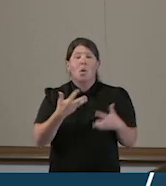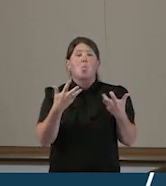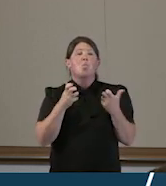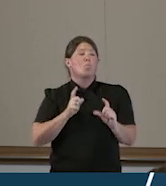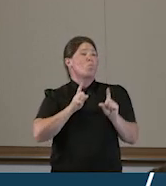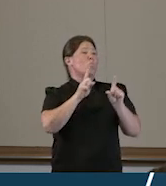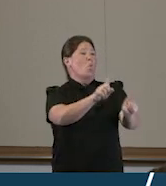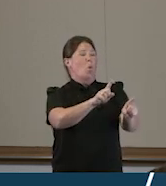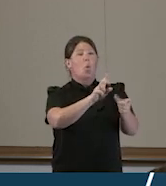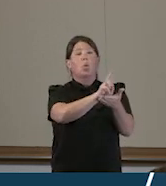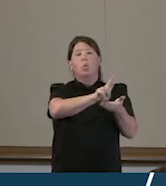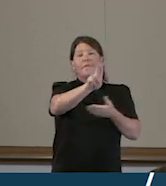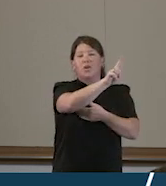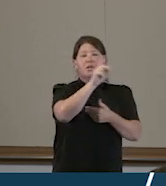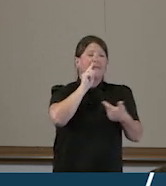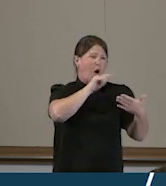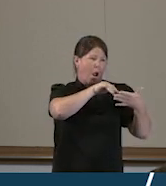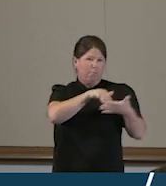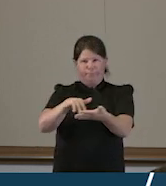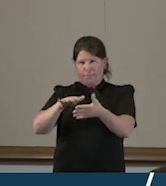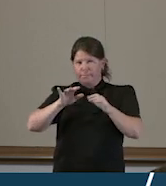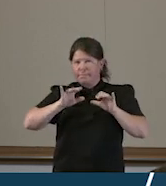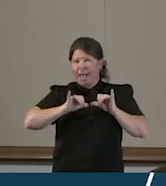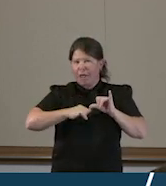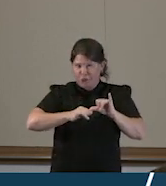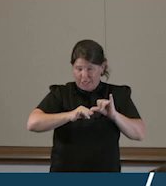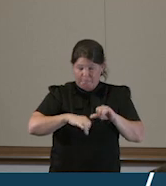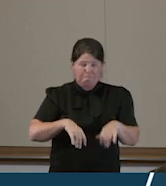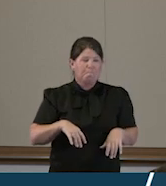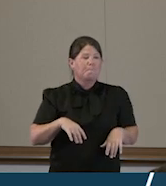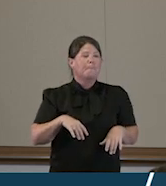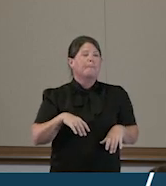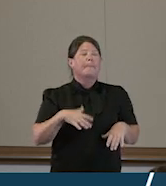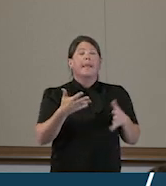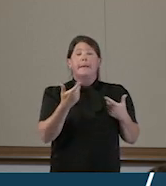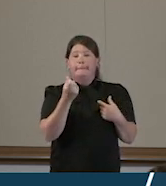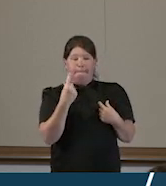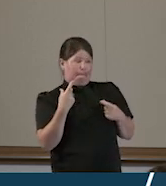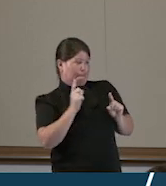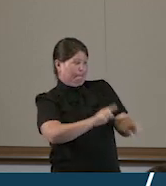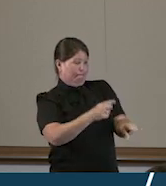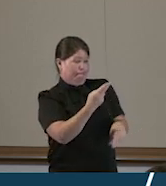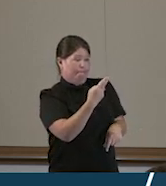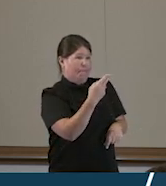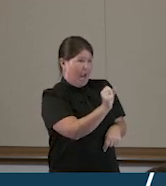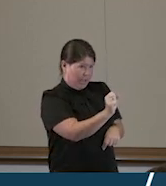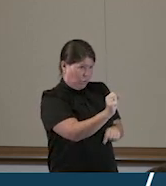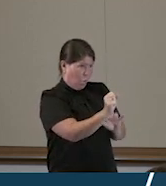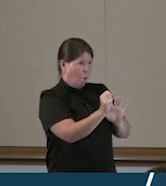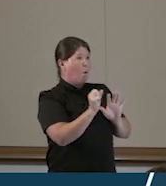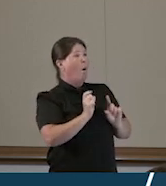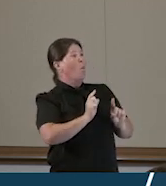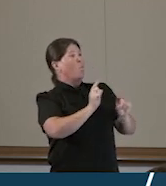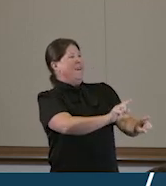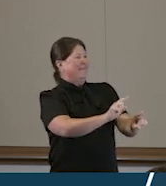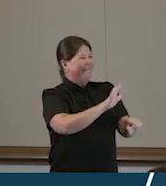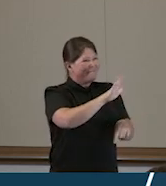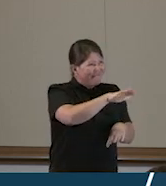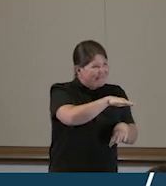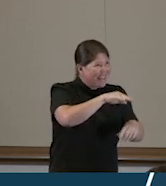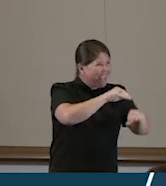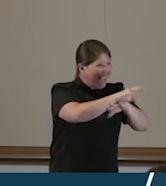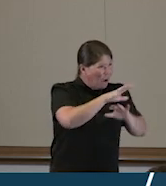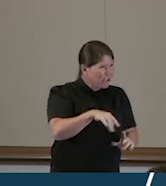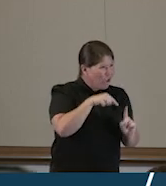engineering. And SD's high school guidance counselor recommended guardianship, and I'm going to pause real quick. There